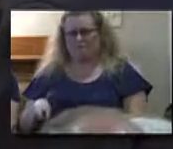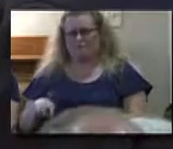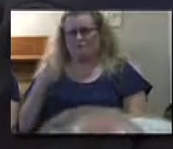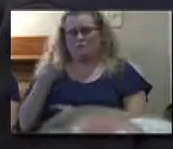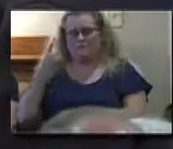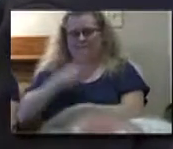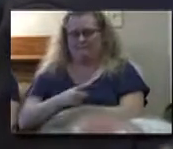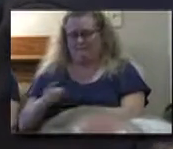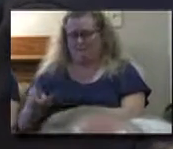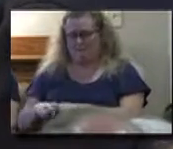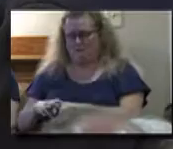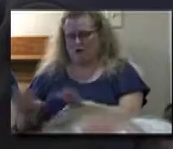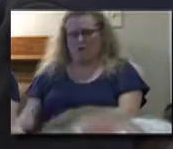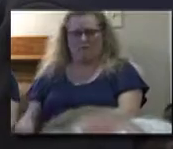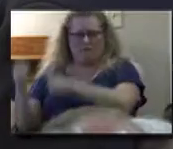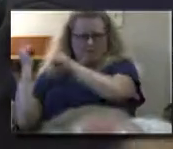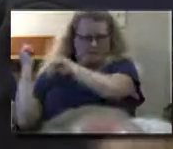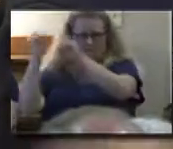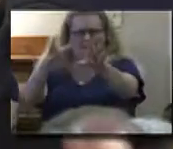it at her teacher and